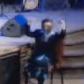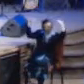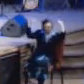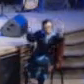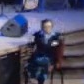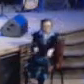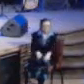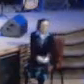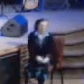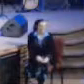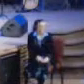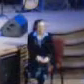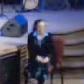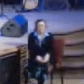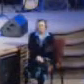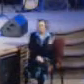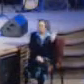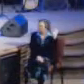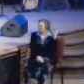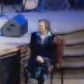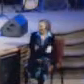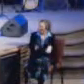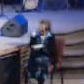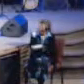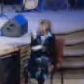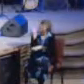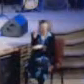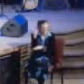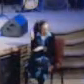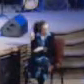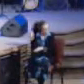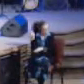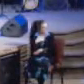I just had this great victory in my life.